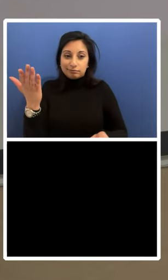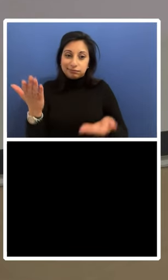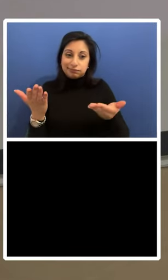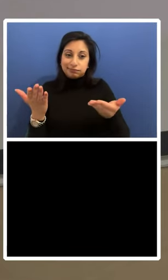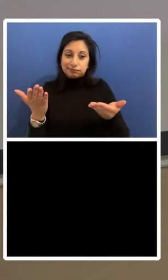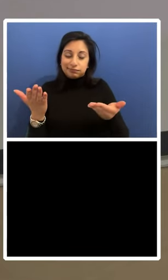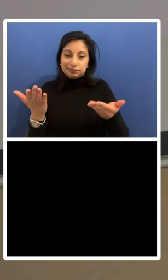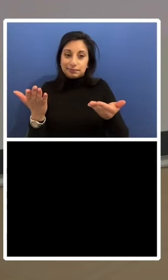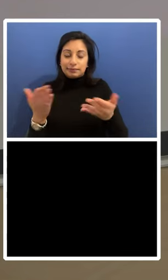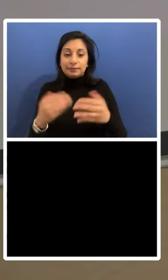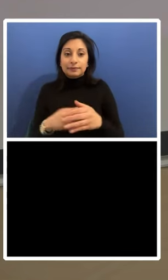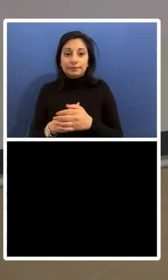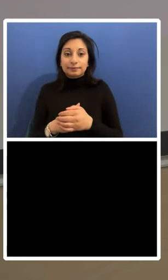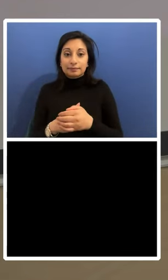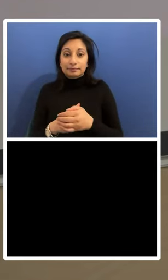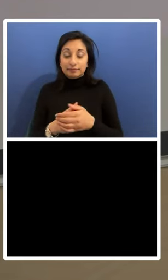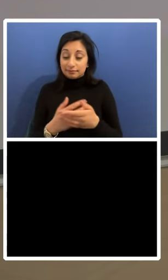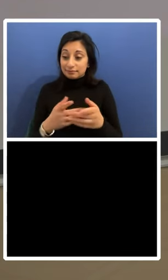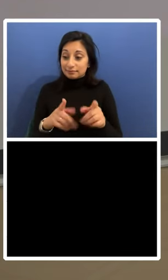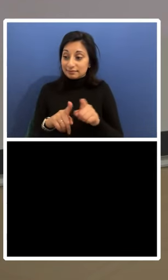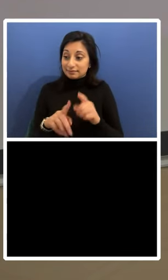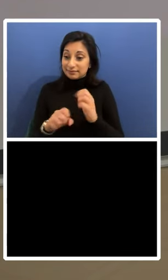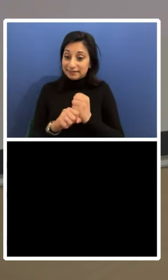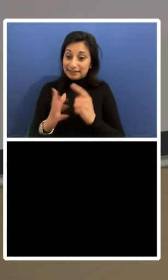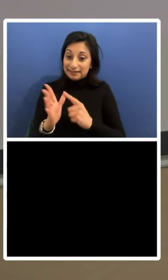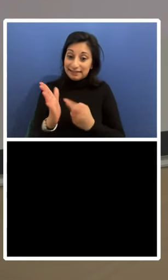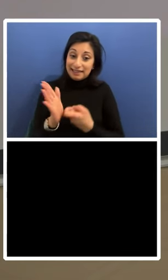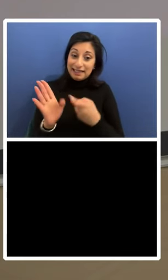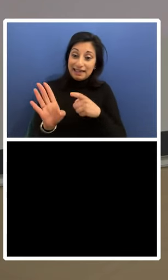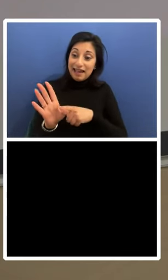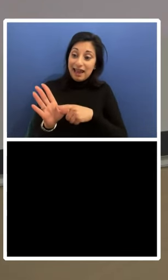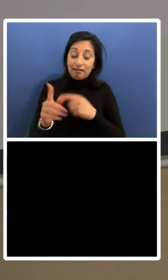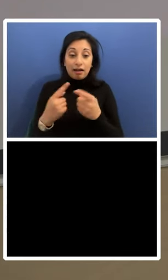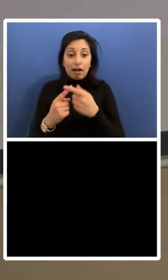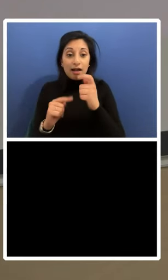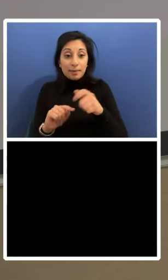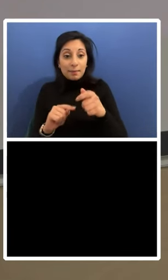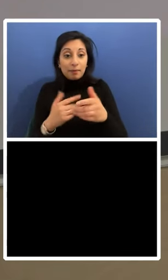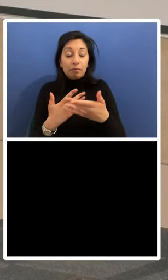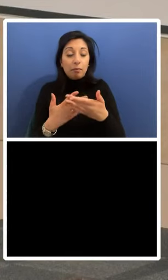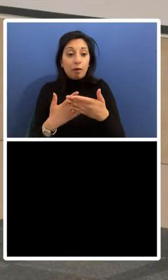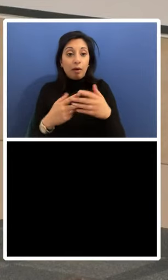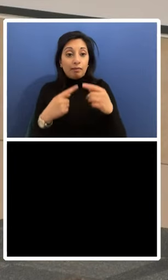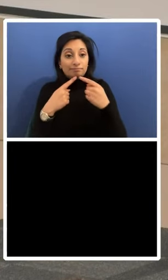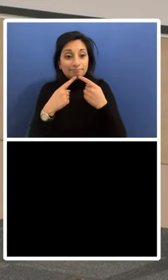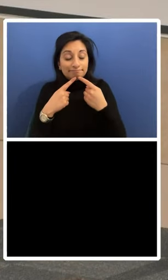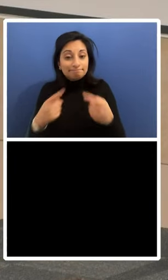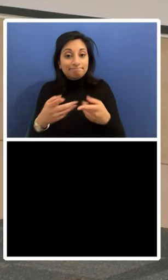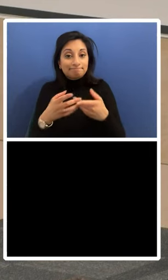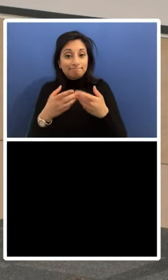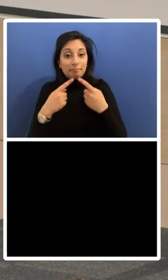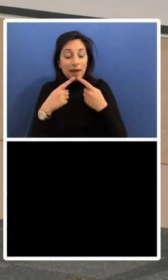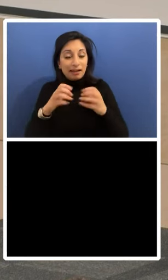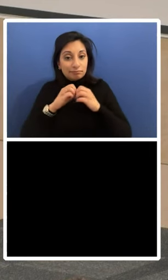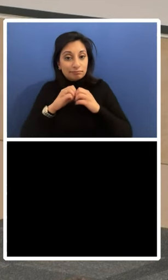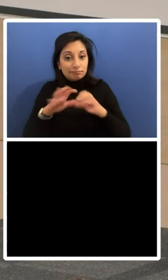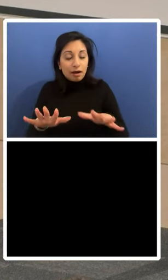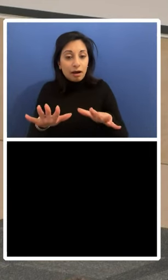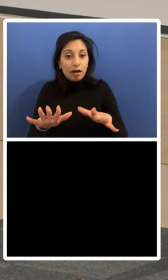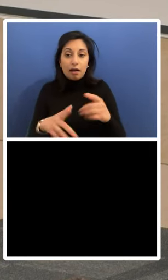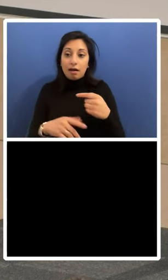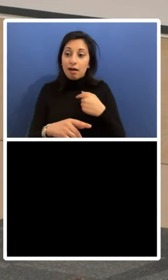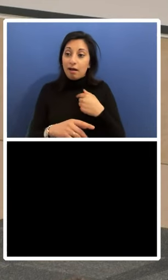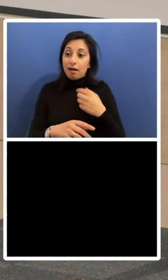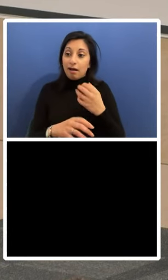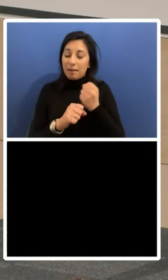this and raising their voices about it, the more chance we have of succeeding. Yeah, all I will say is I don't campaign for wealth taxes because I think they're easy. I